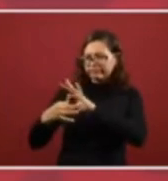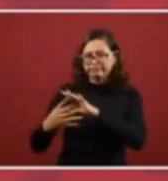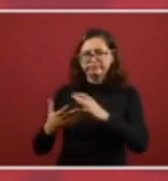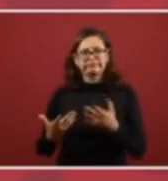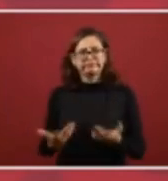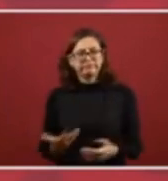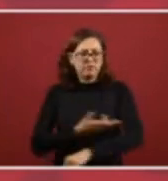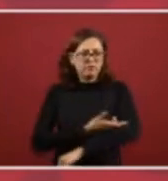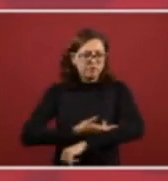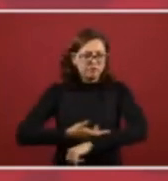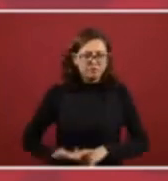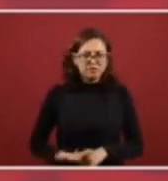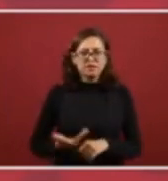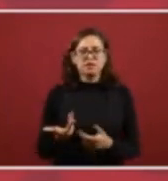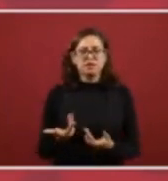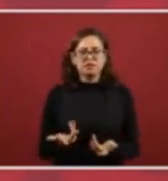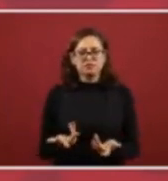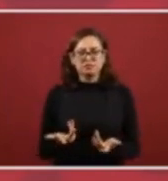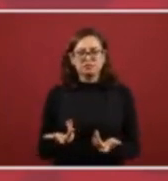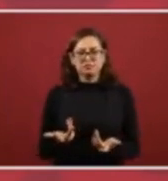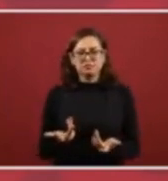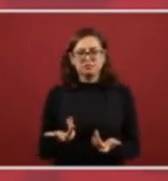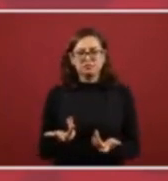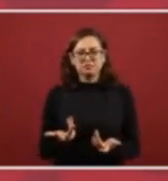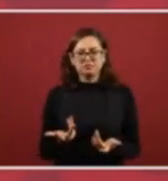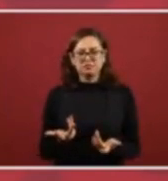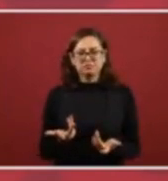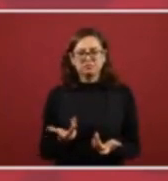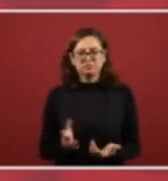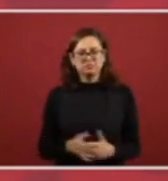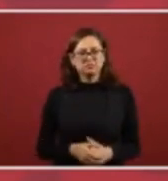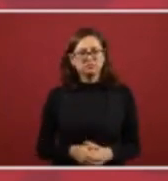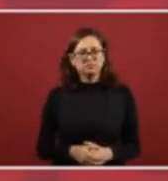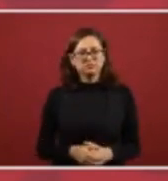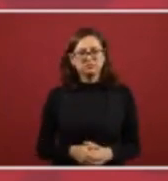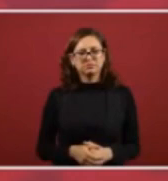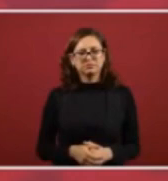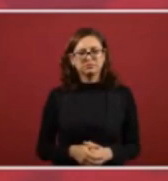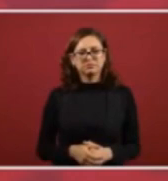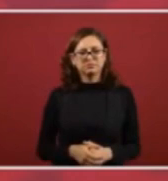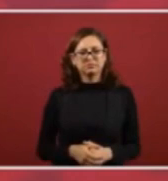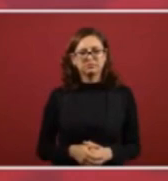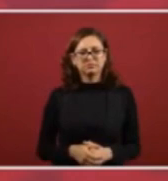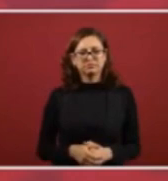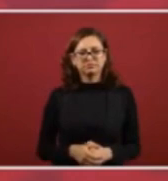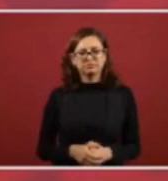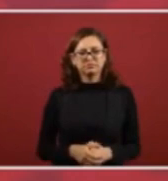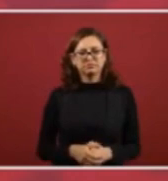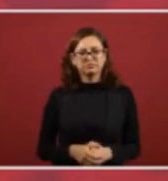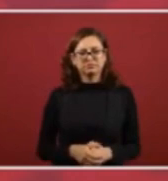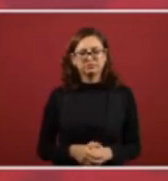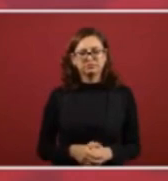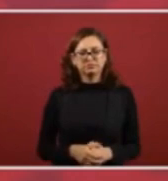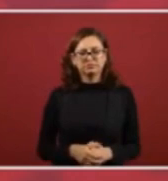think about your familias, people, your families, those around you. Que,